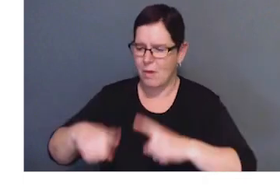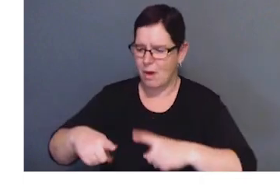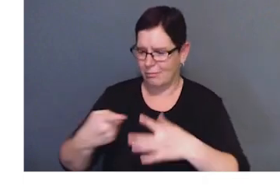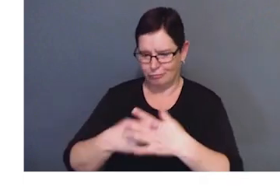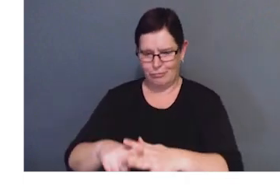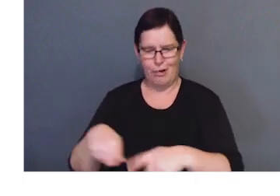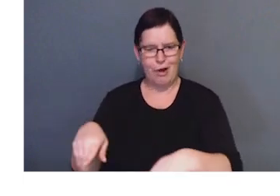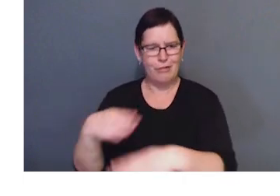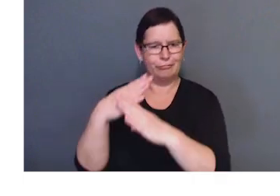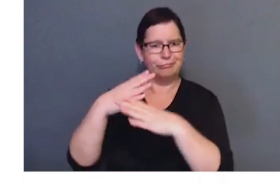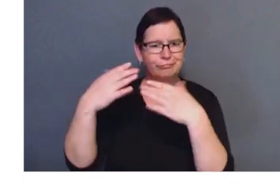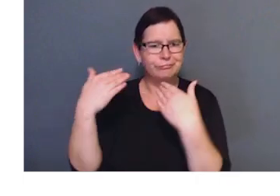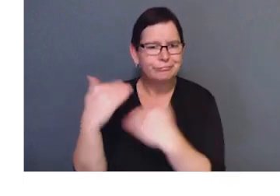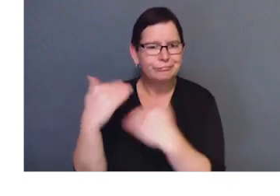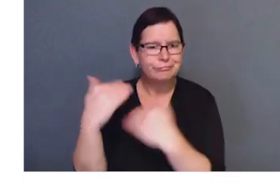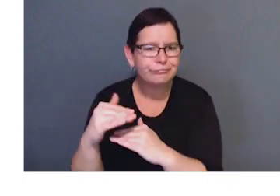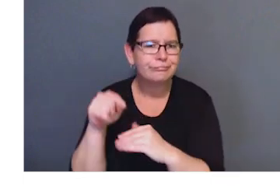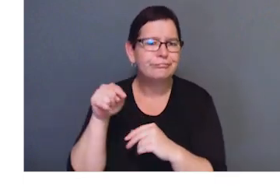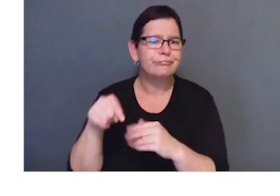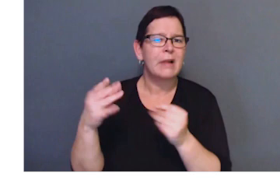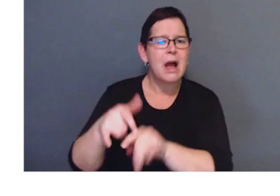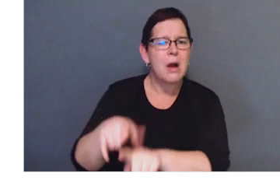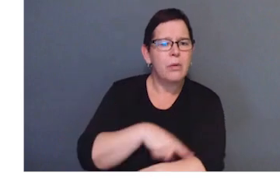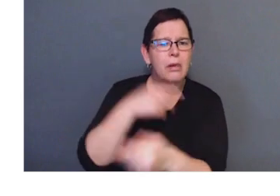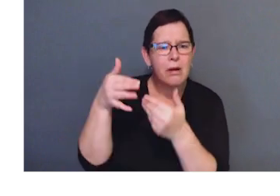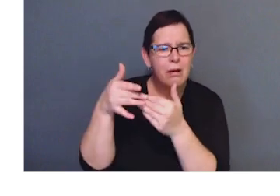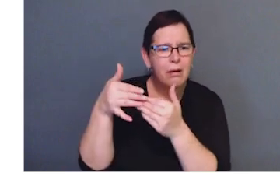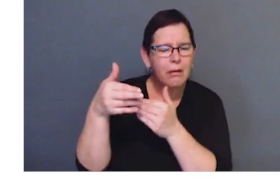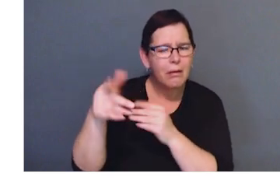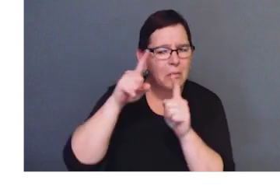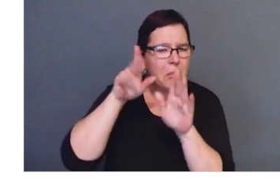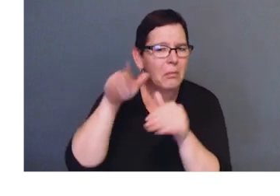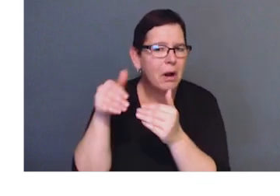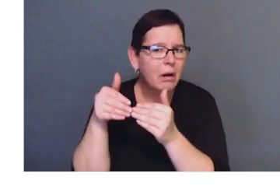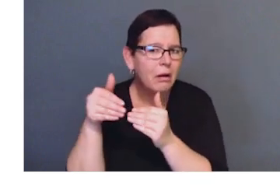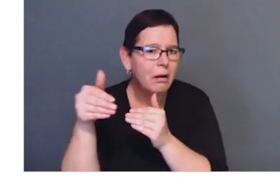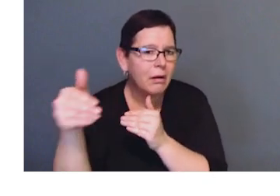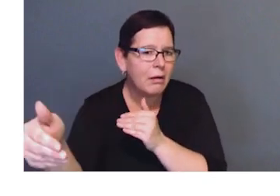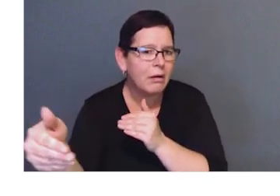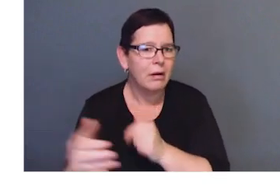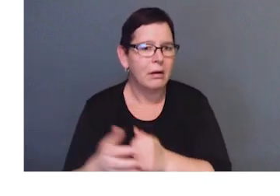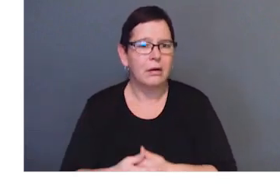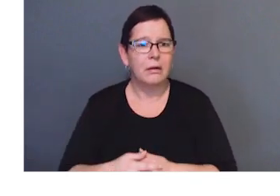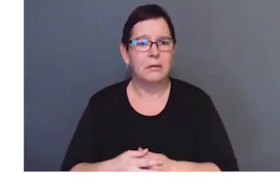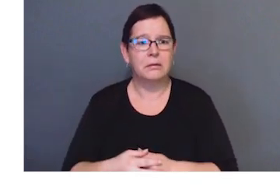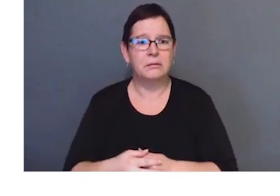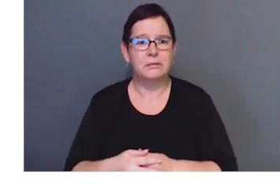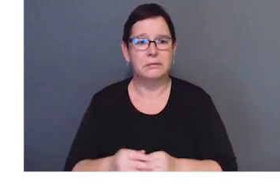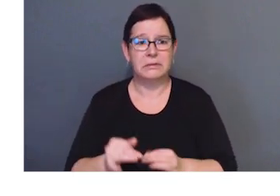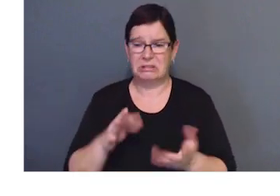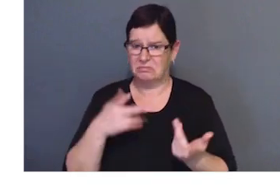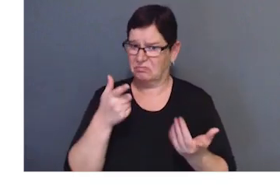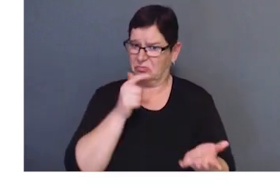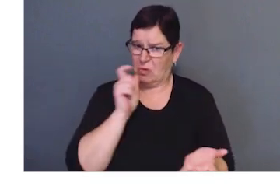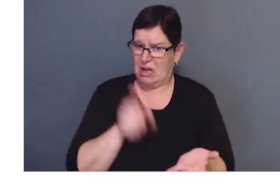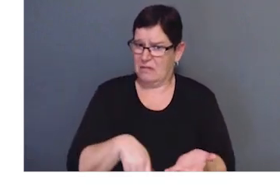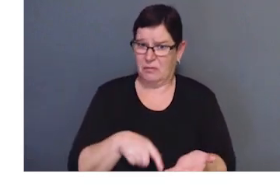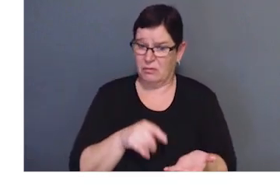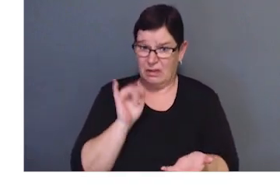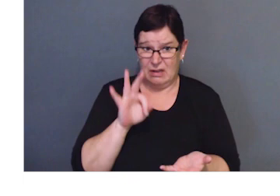to be. However, you don't need one if the CRA already has an approved form